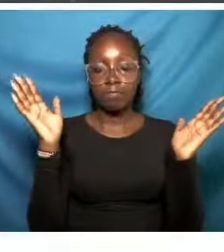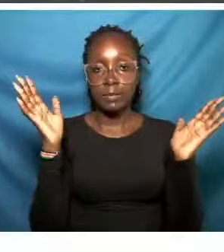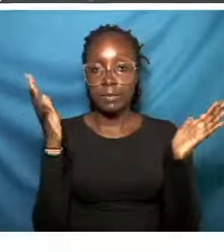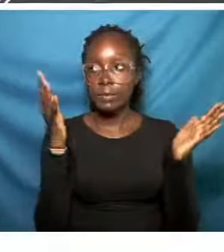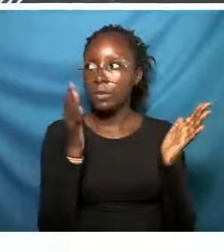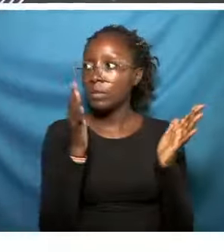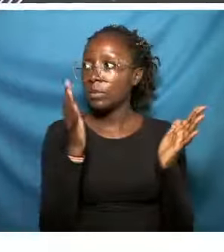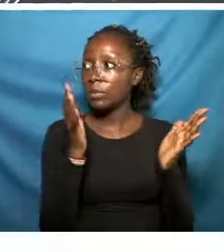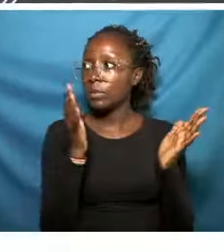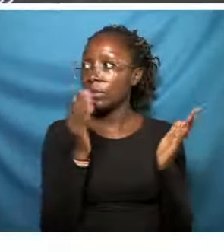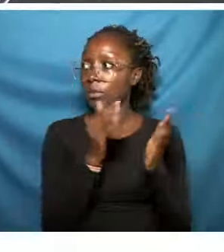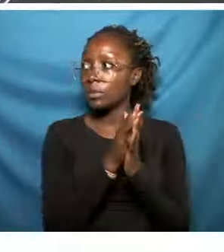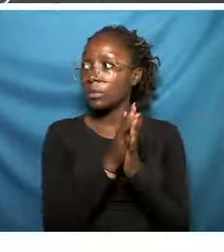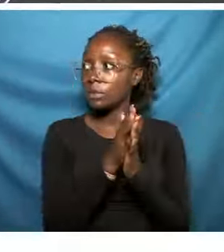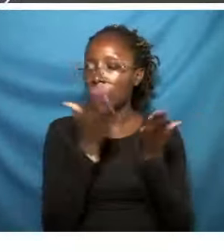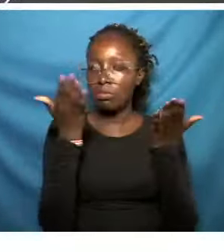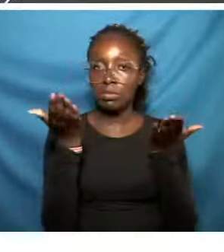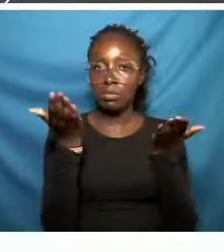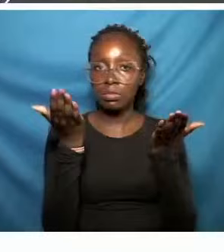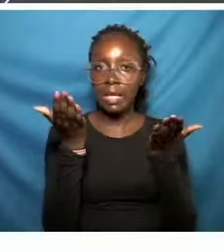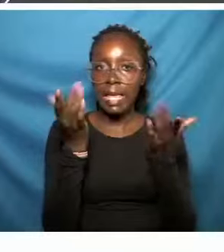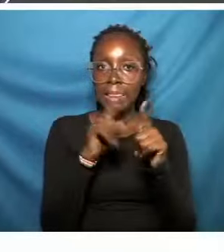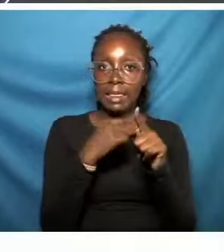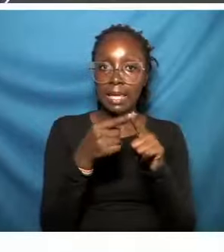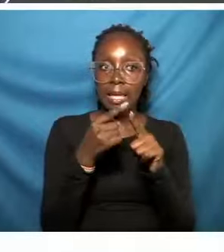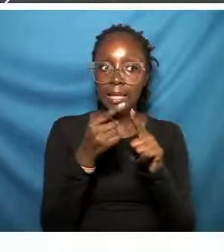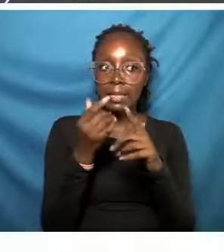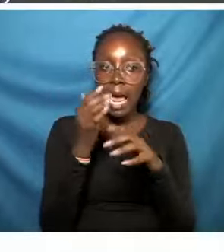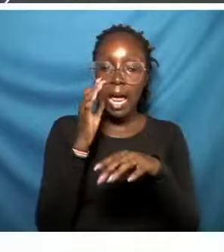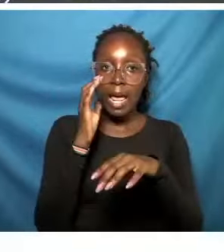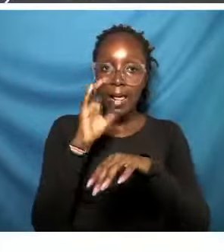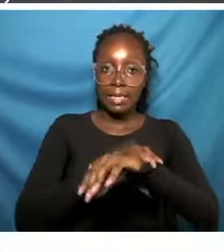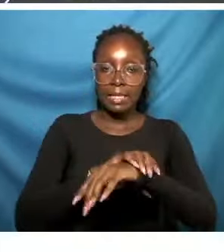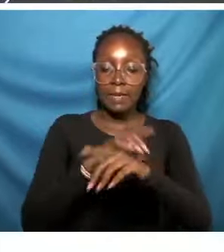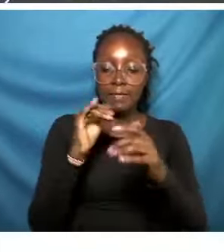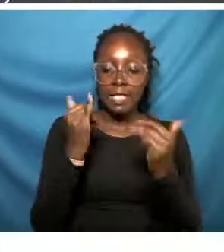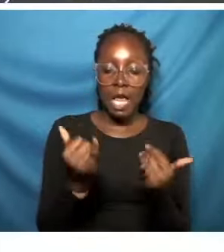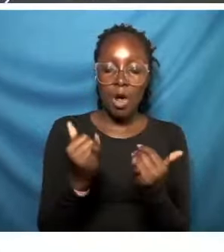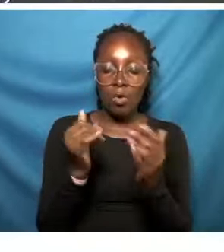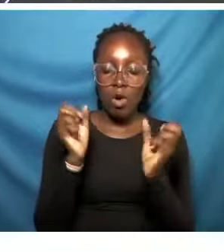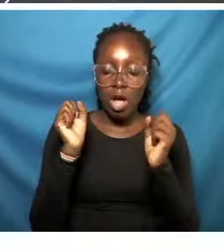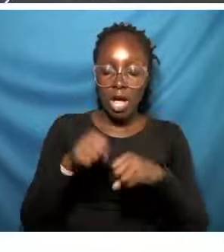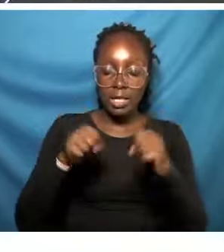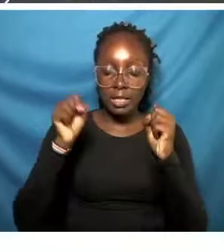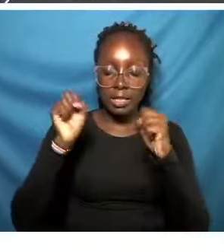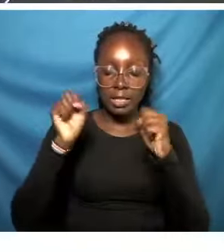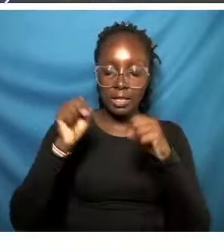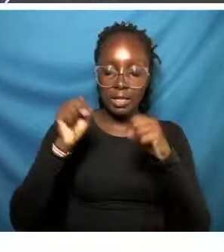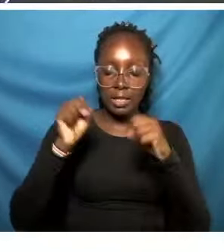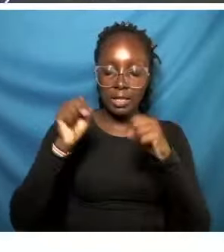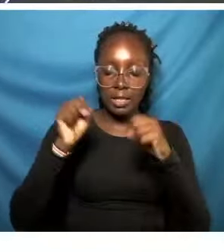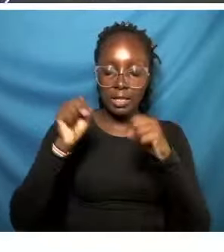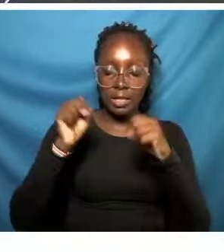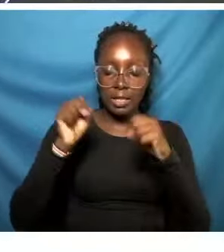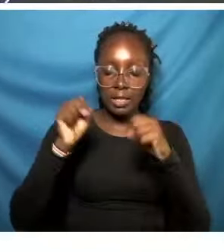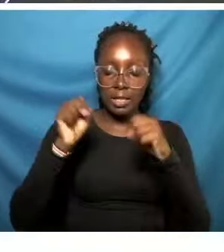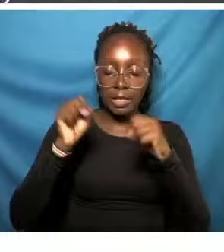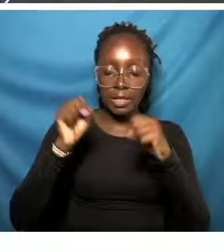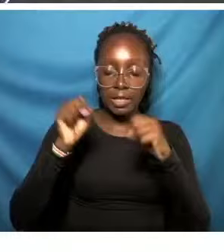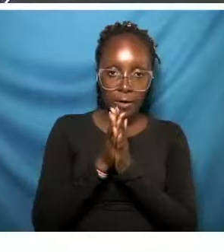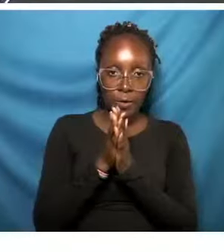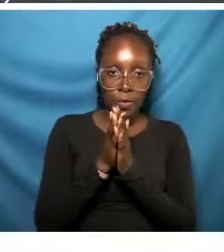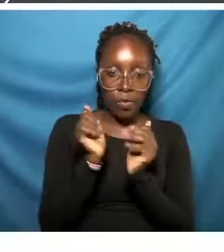them together like this. Just receive. At whatever point, just agree with me as I pray over each one of you. I'll not ask anyone to come up